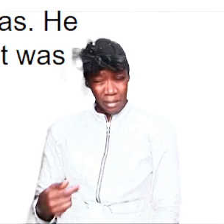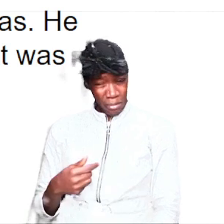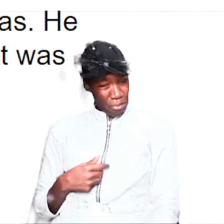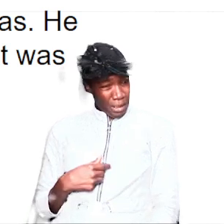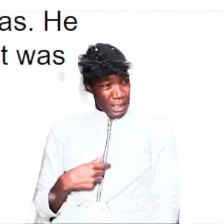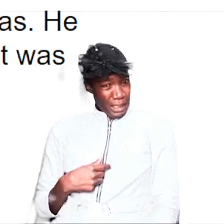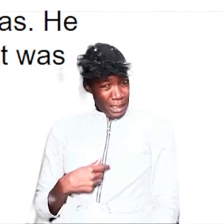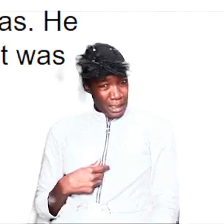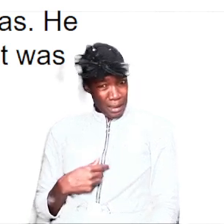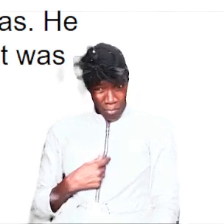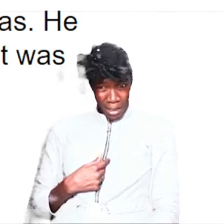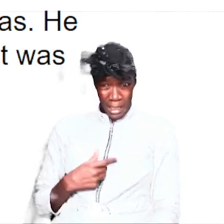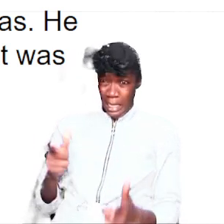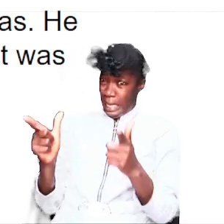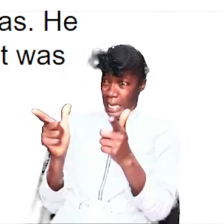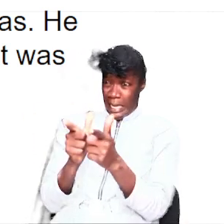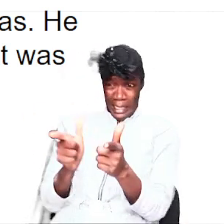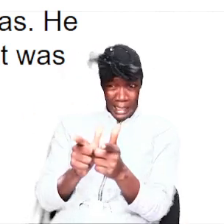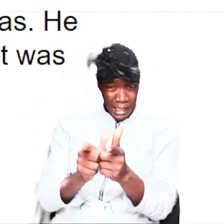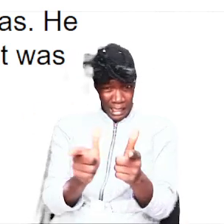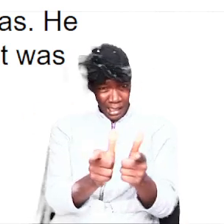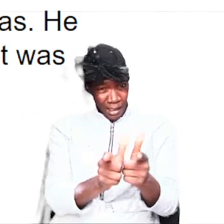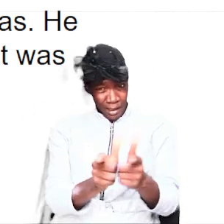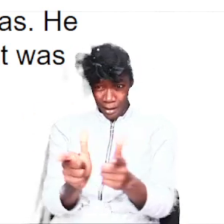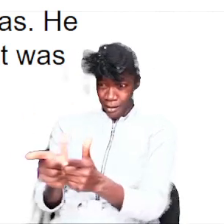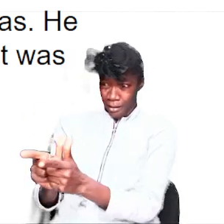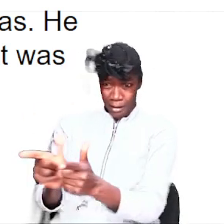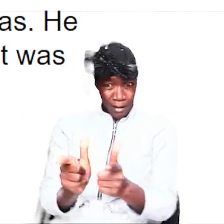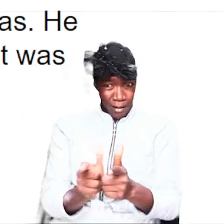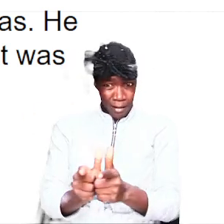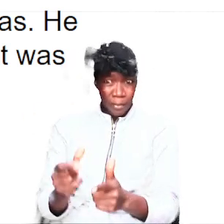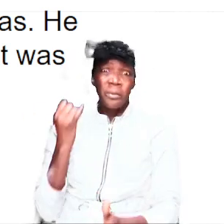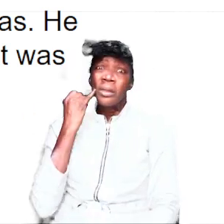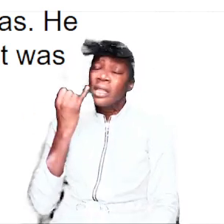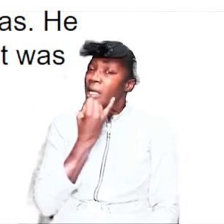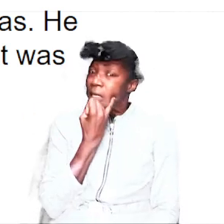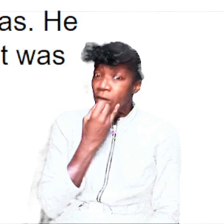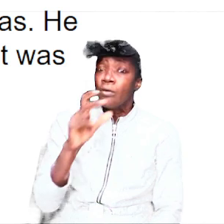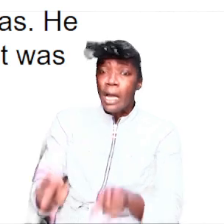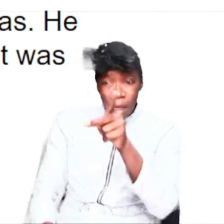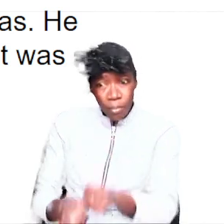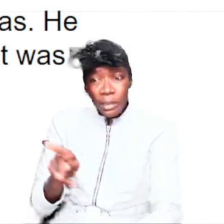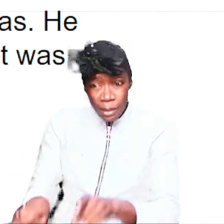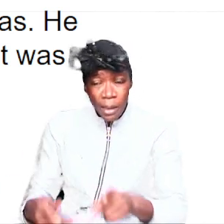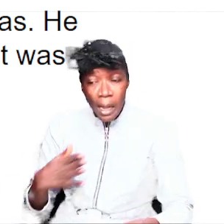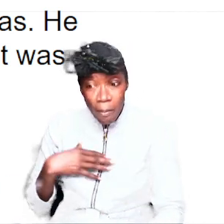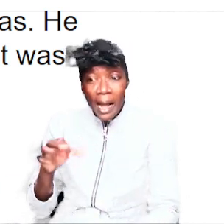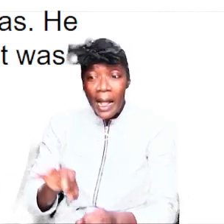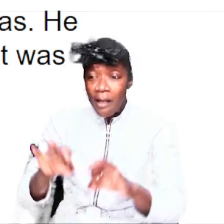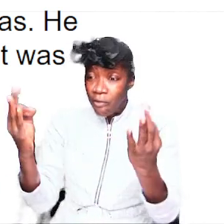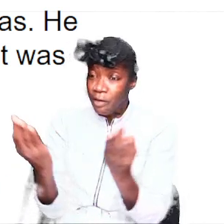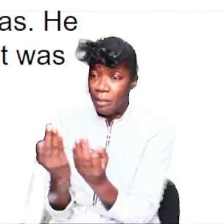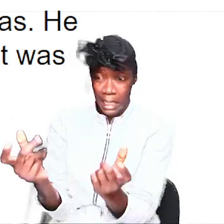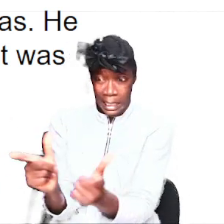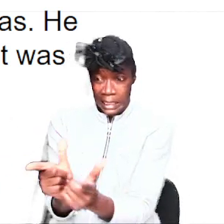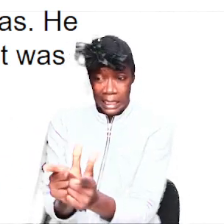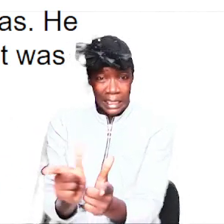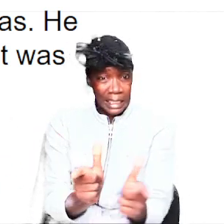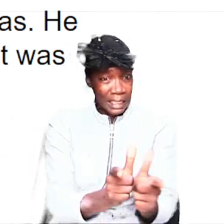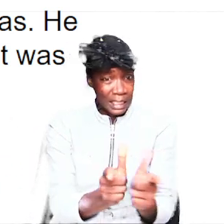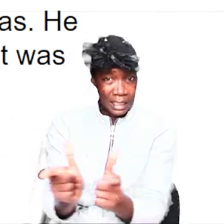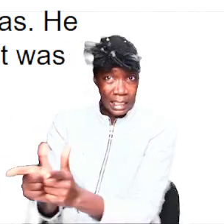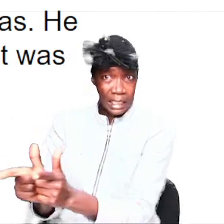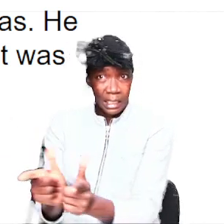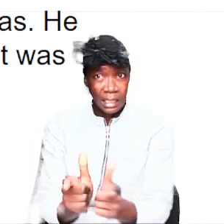am I not a Benjamite of the smallest tribe of Israel? You know, my family is the least among families in